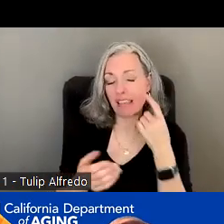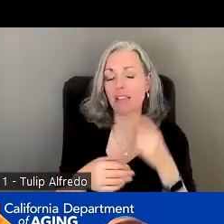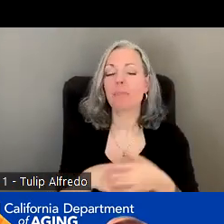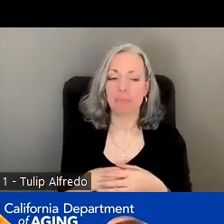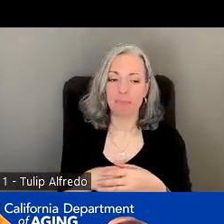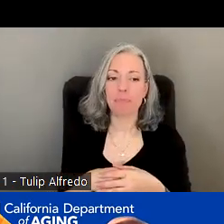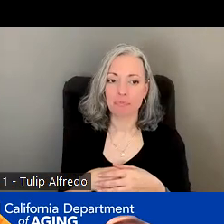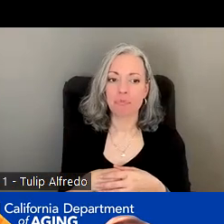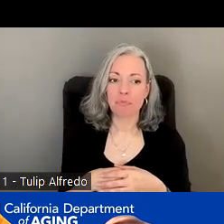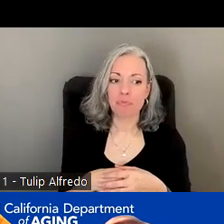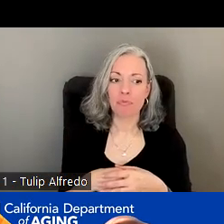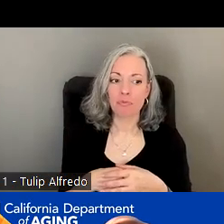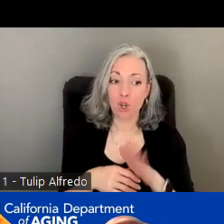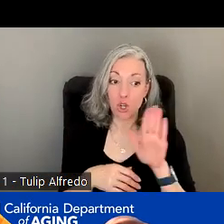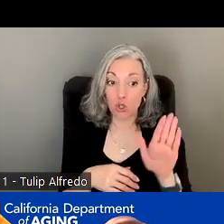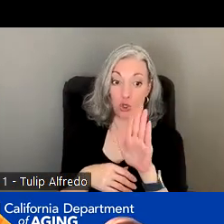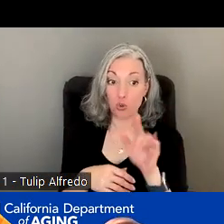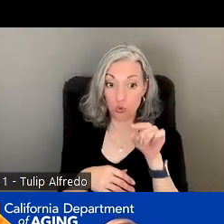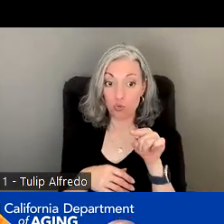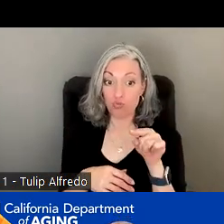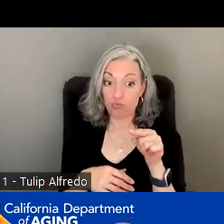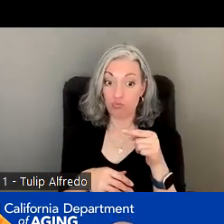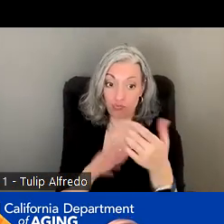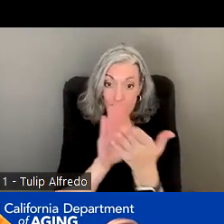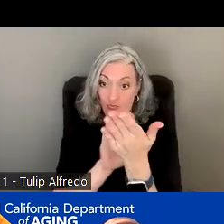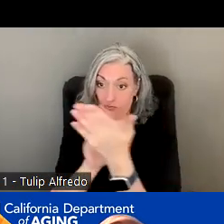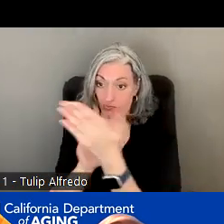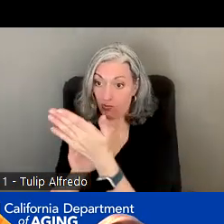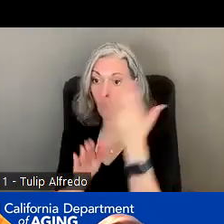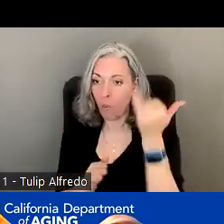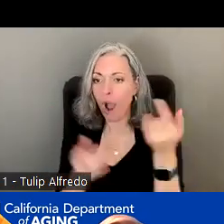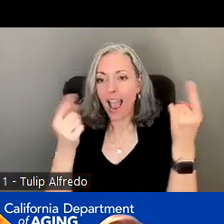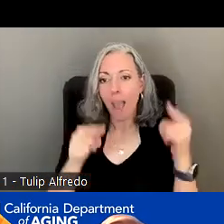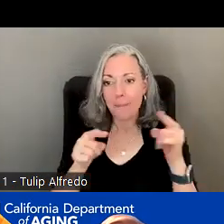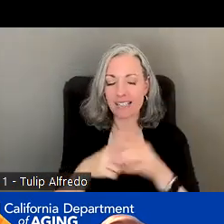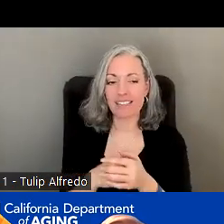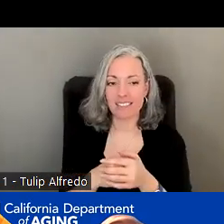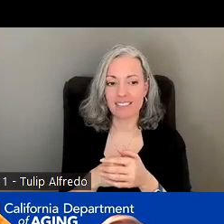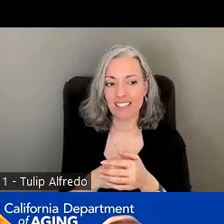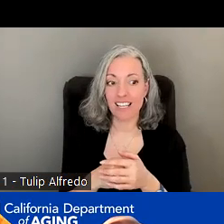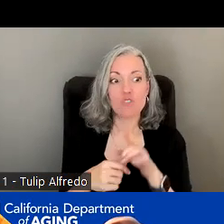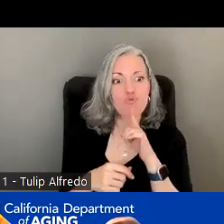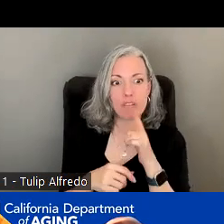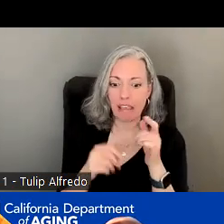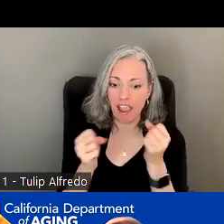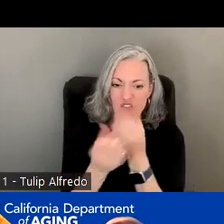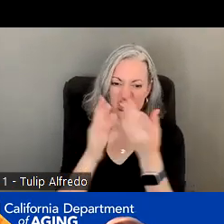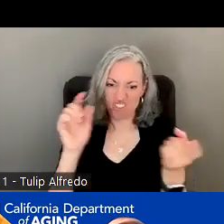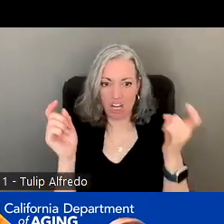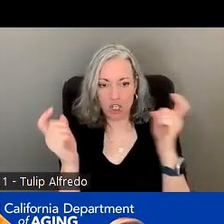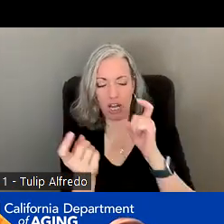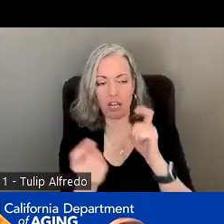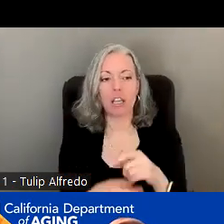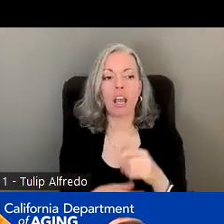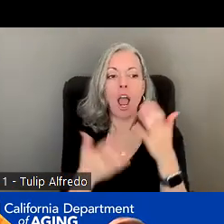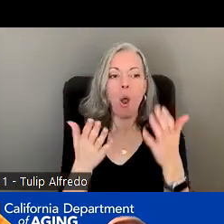And you get credit for why that's happening. It's, the momentum is shifting. I wanted to just recap